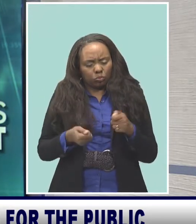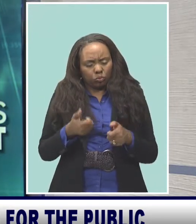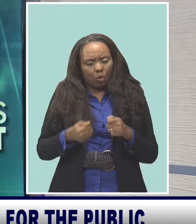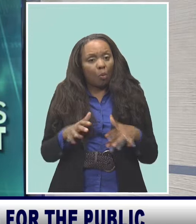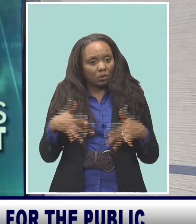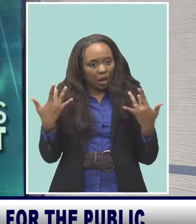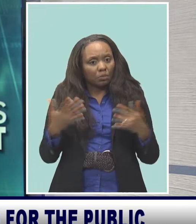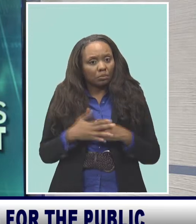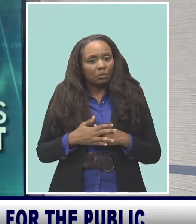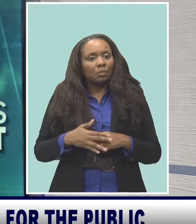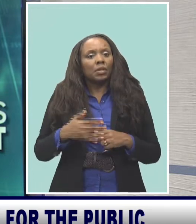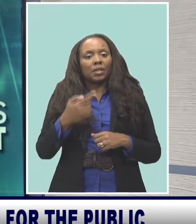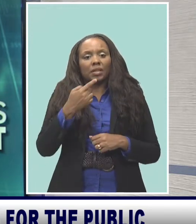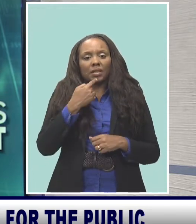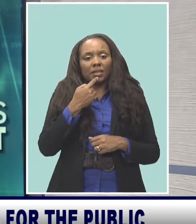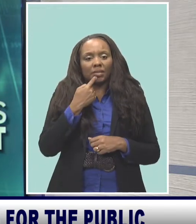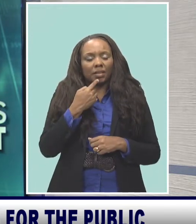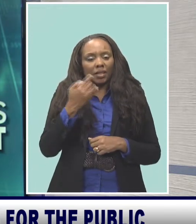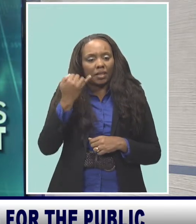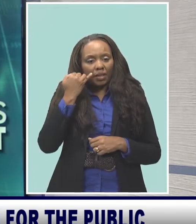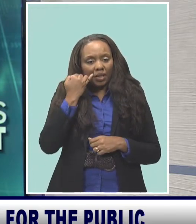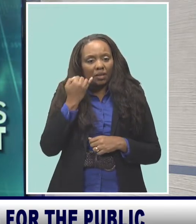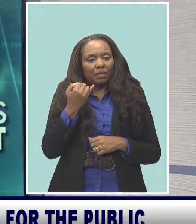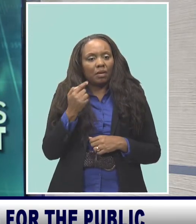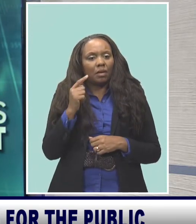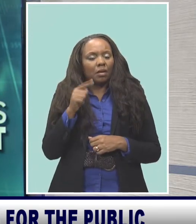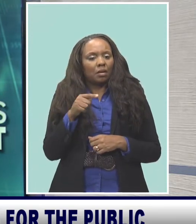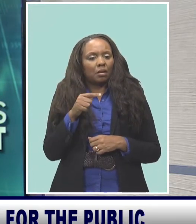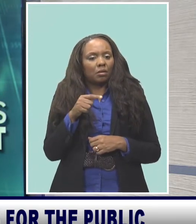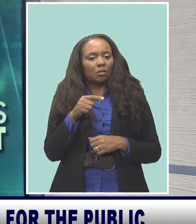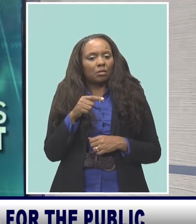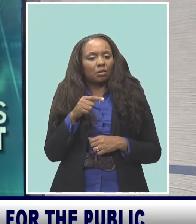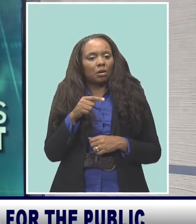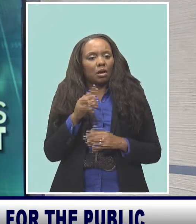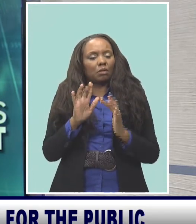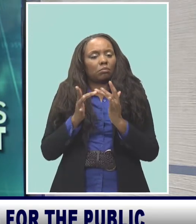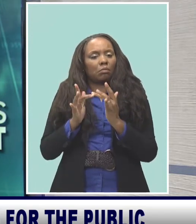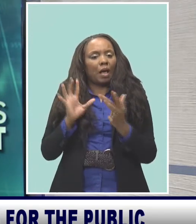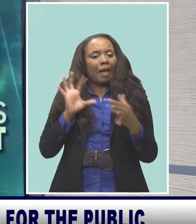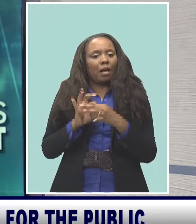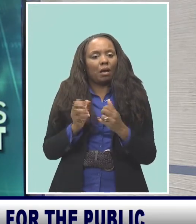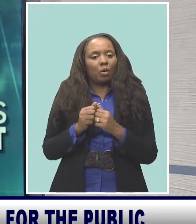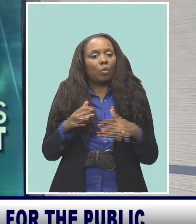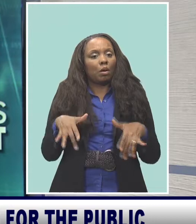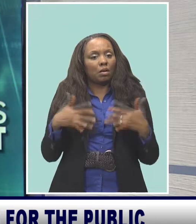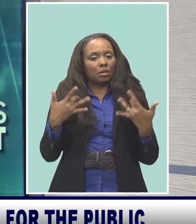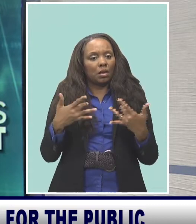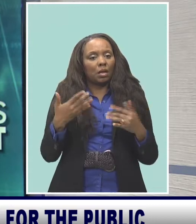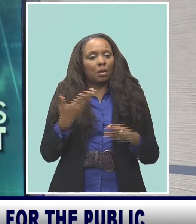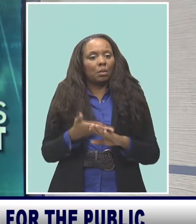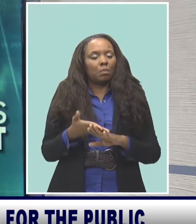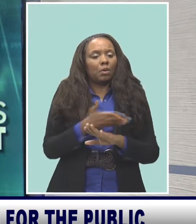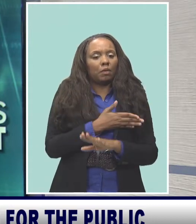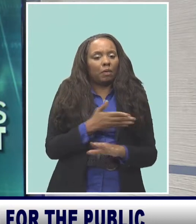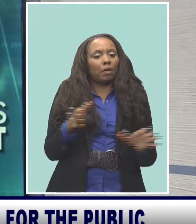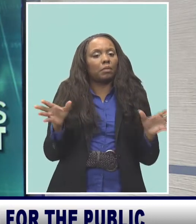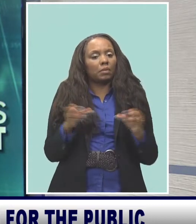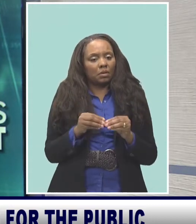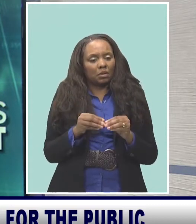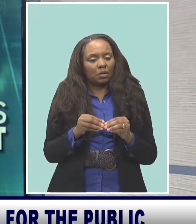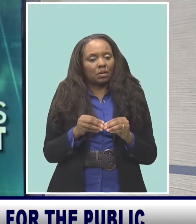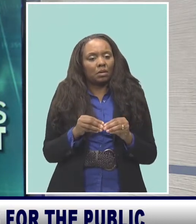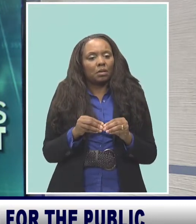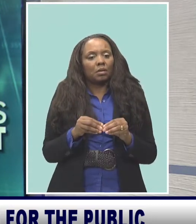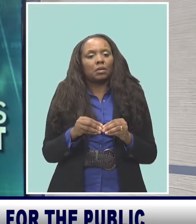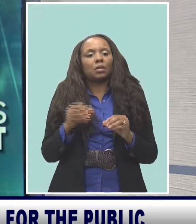example, she said if members of the public follow the bank on WhatsApp, they will actually get an alert right before the media briefing begins, as